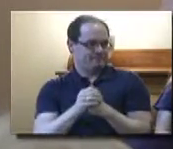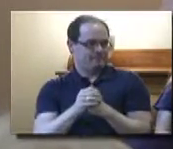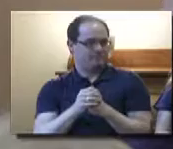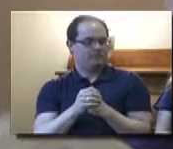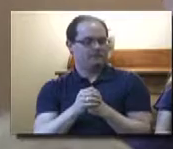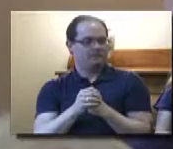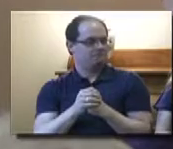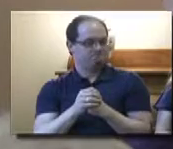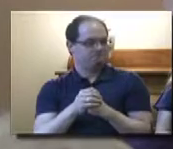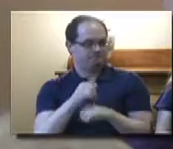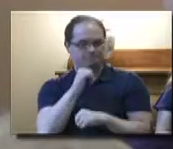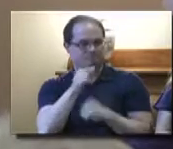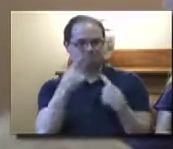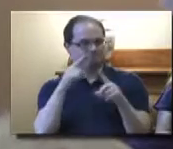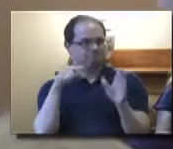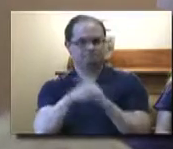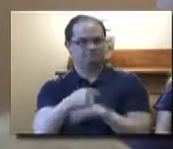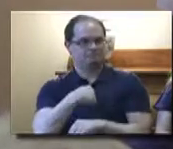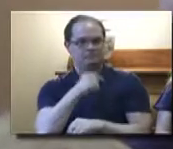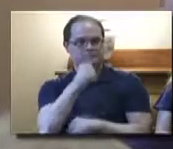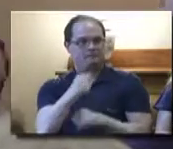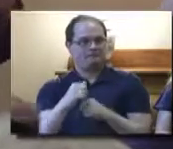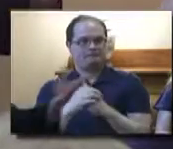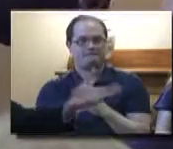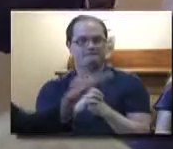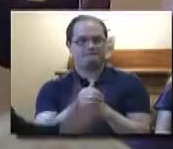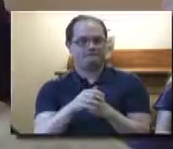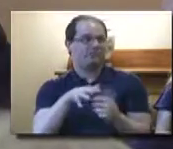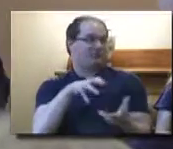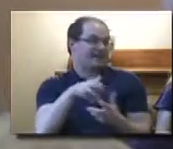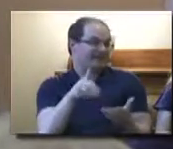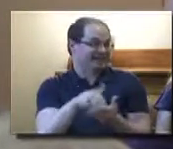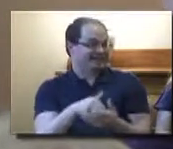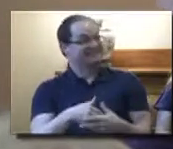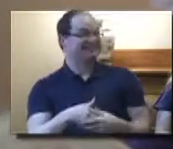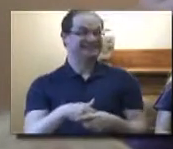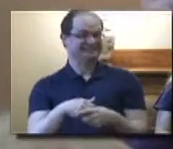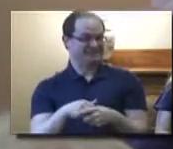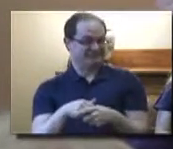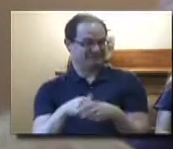and they didn't. You can laugh again.